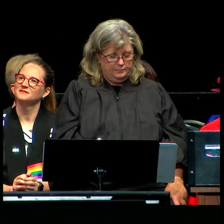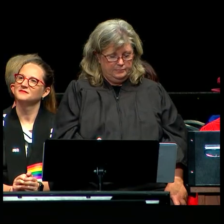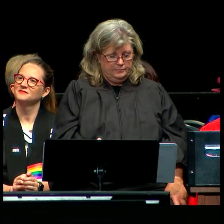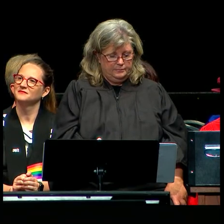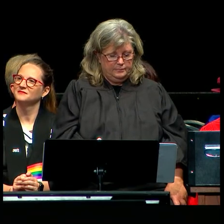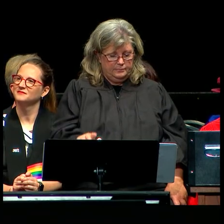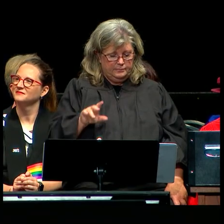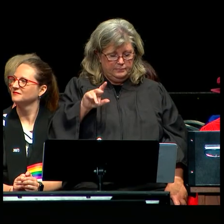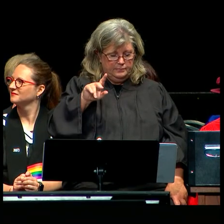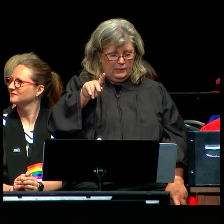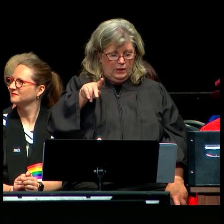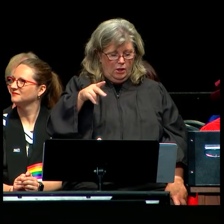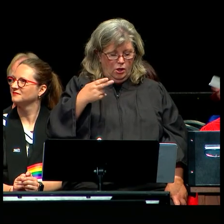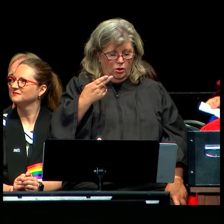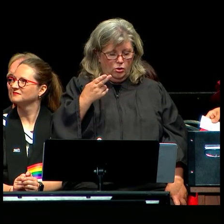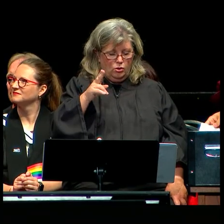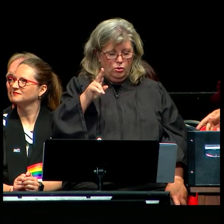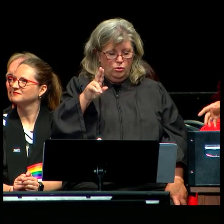Kuram Khalid.